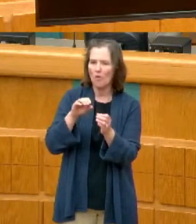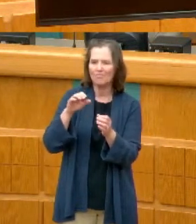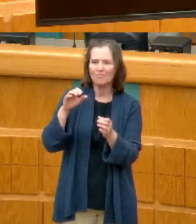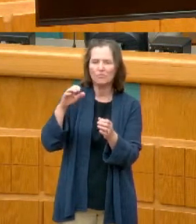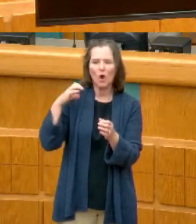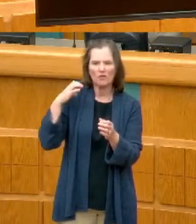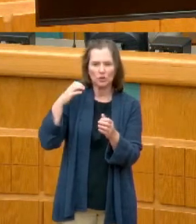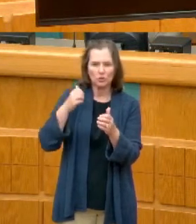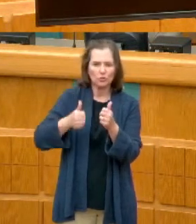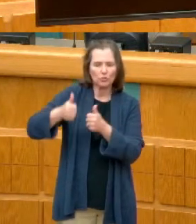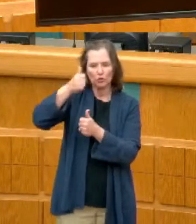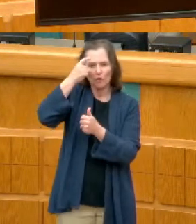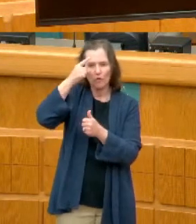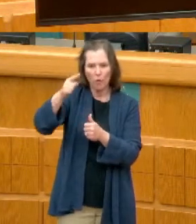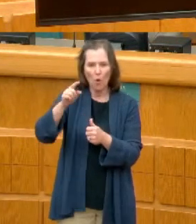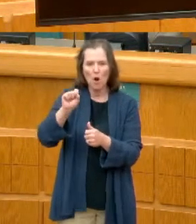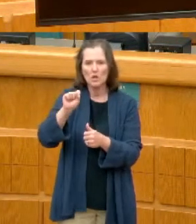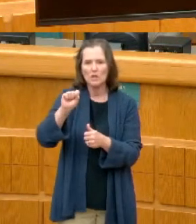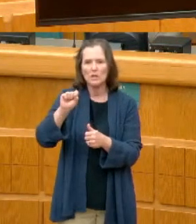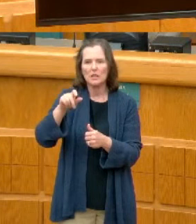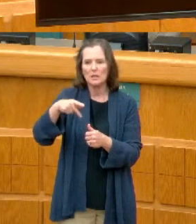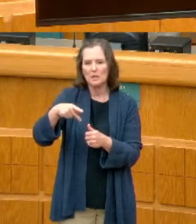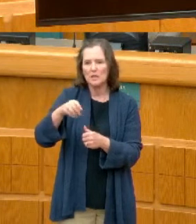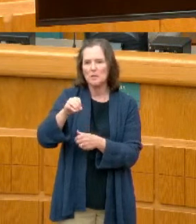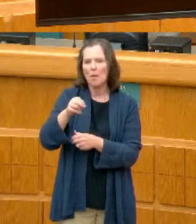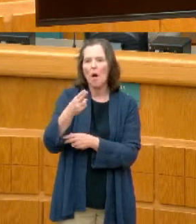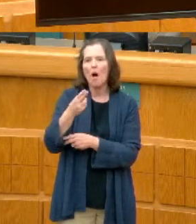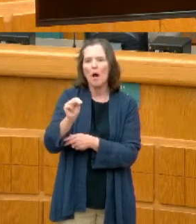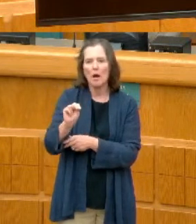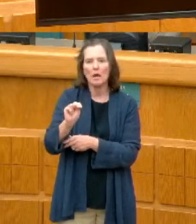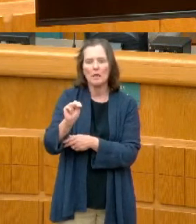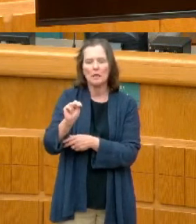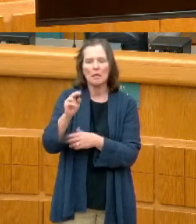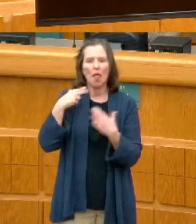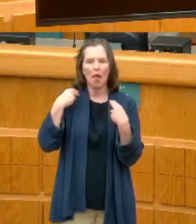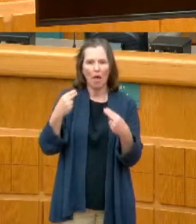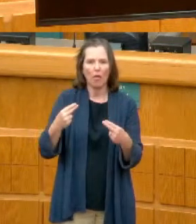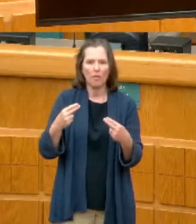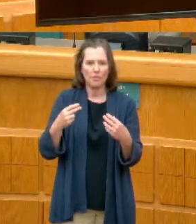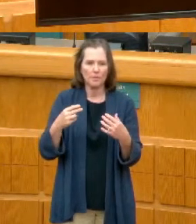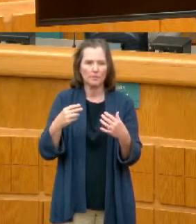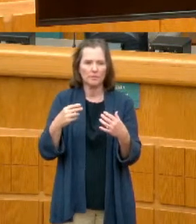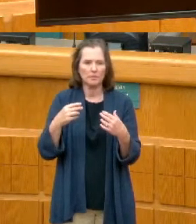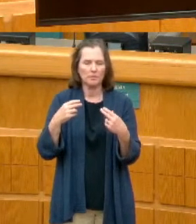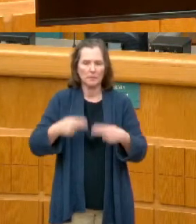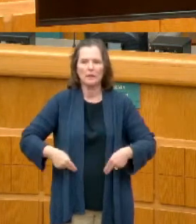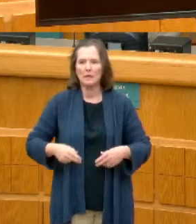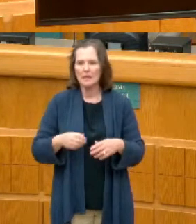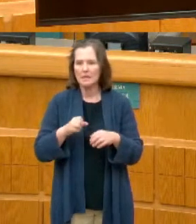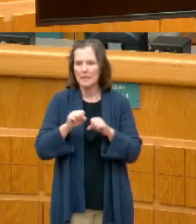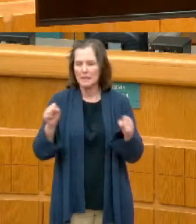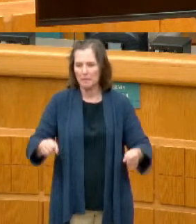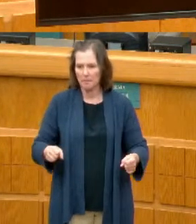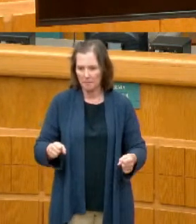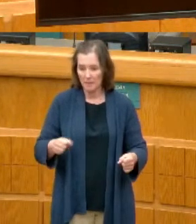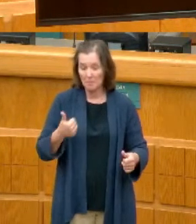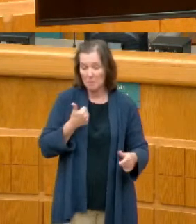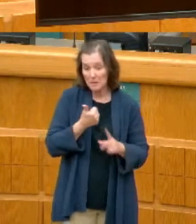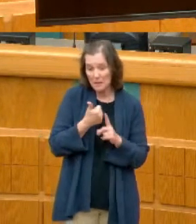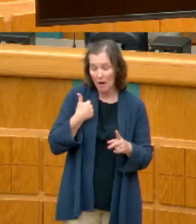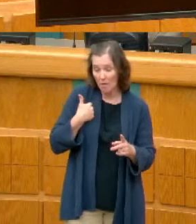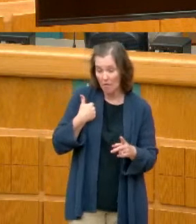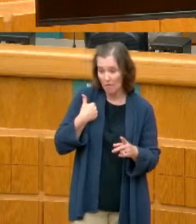about talking to you from that capacity, but I'd really like to talk to you more as a father, husband, and